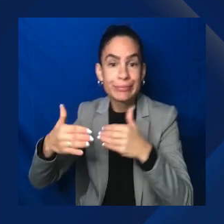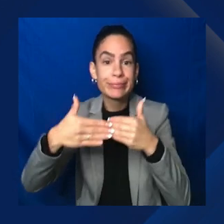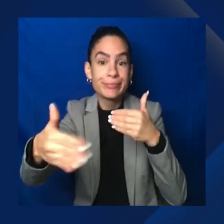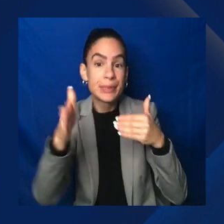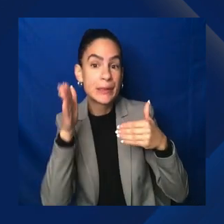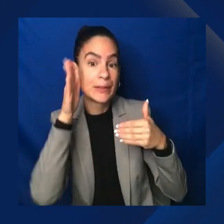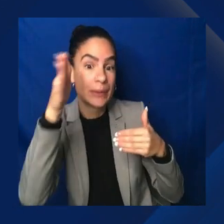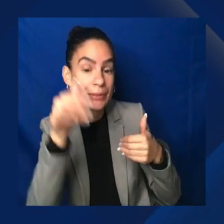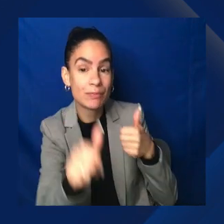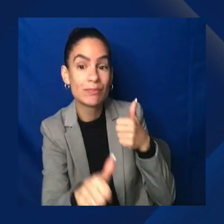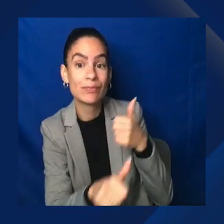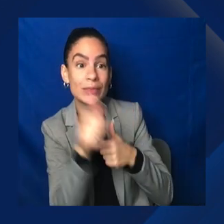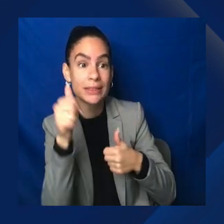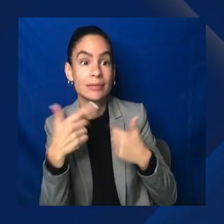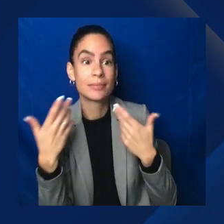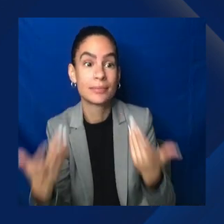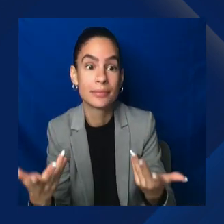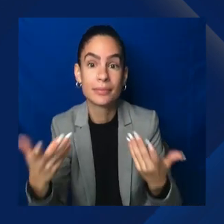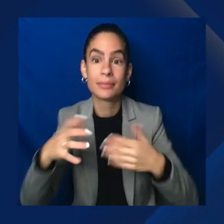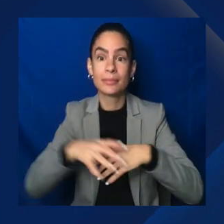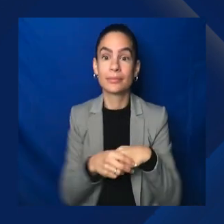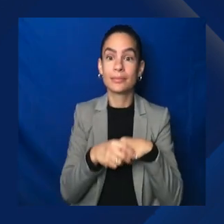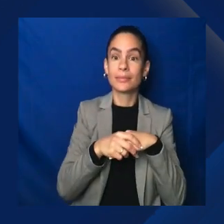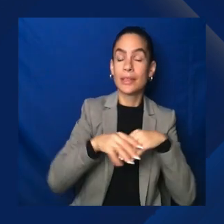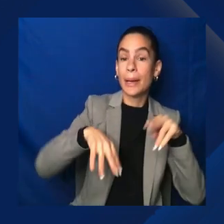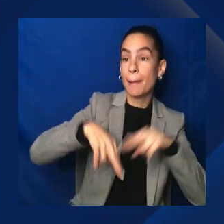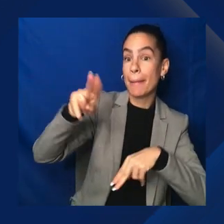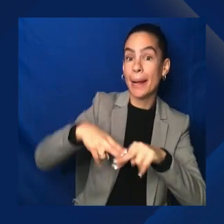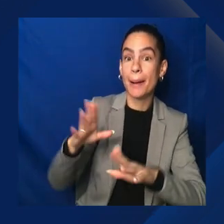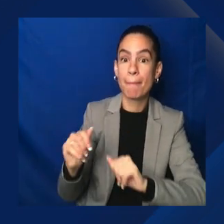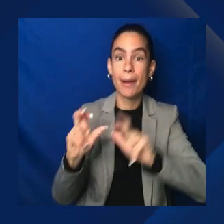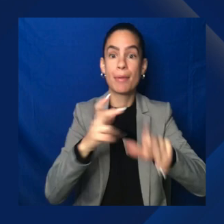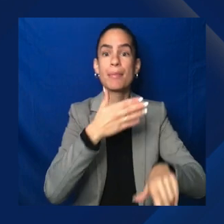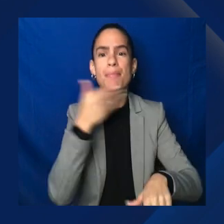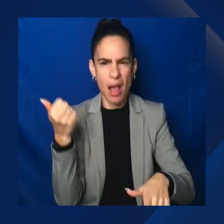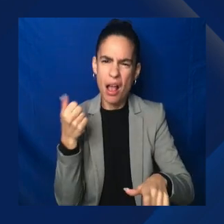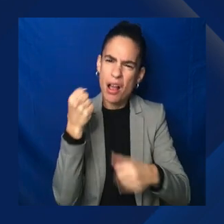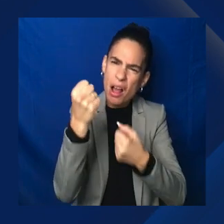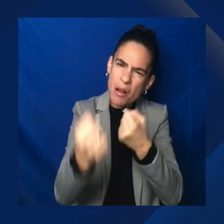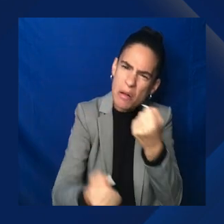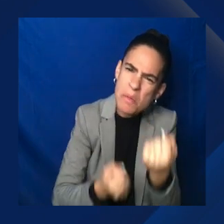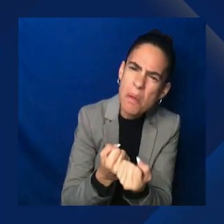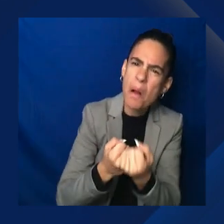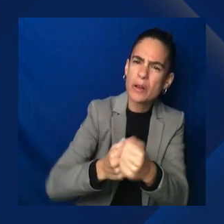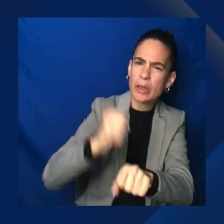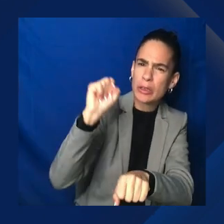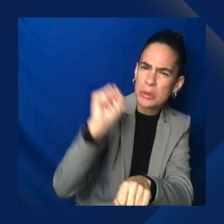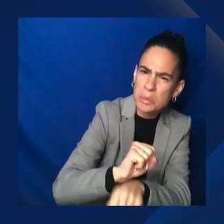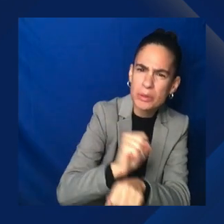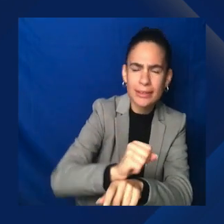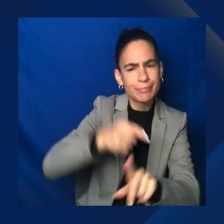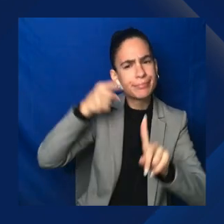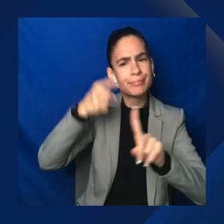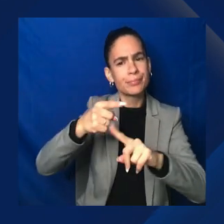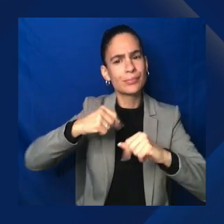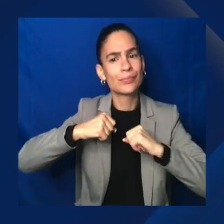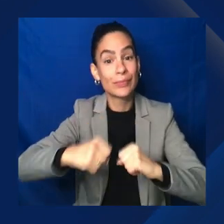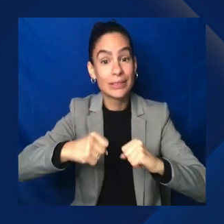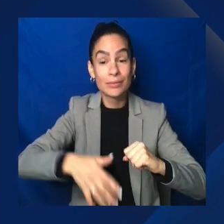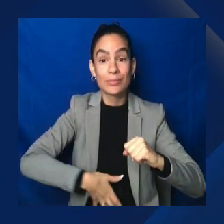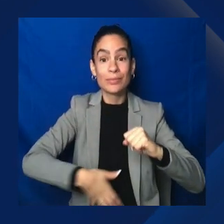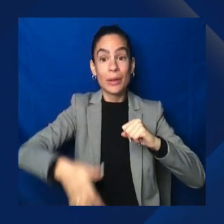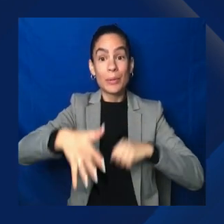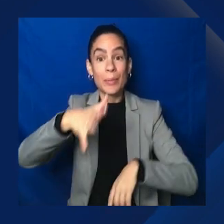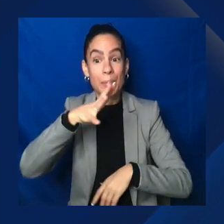exactly why Build Back Better will support work to understand and protect pregnant women from the environmental impacts of climate